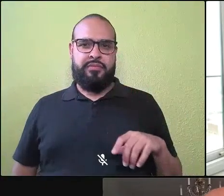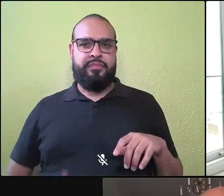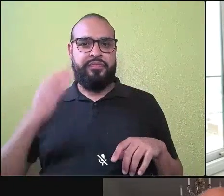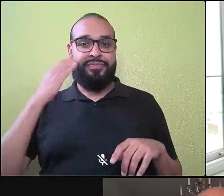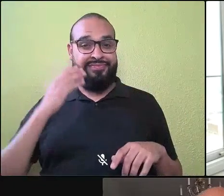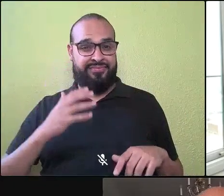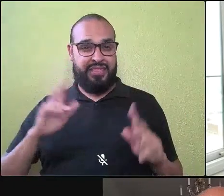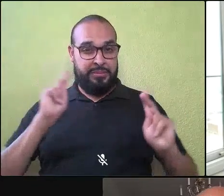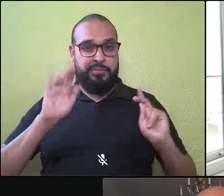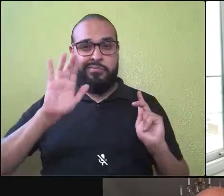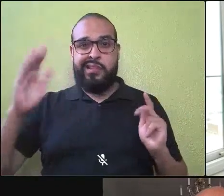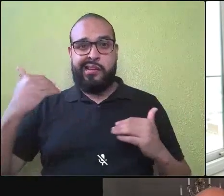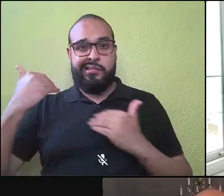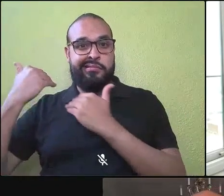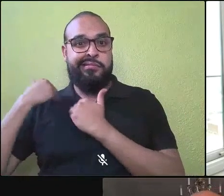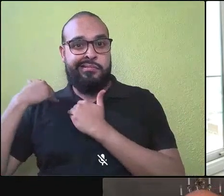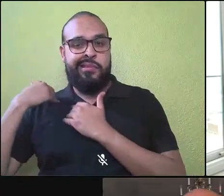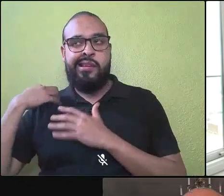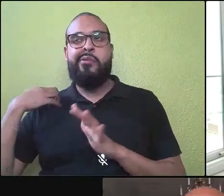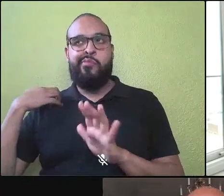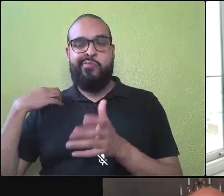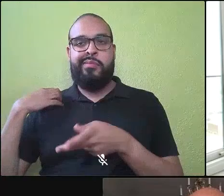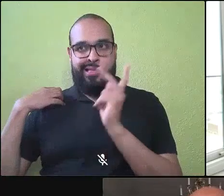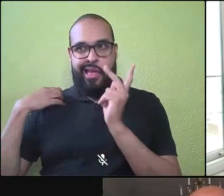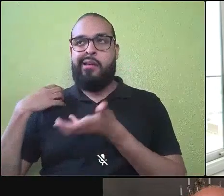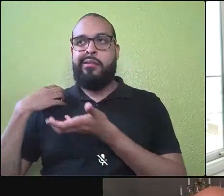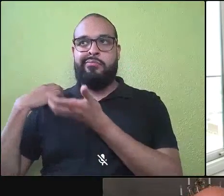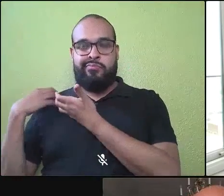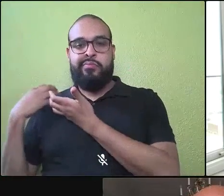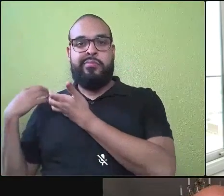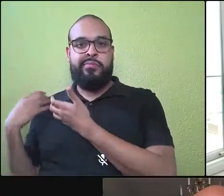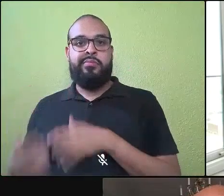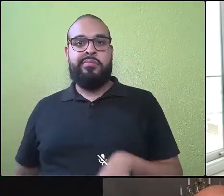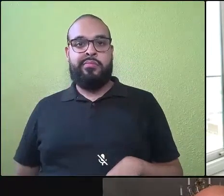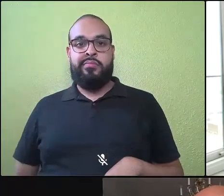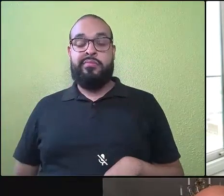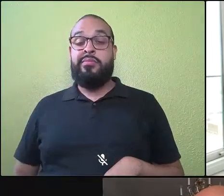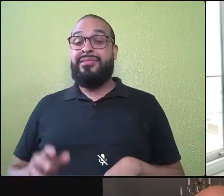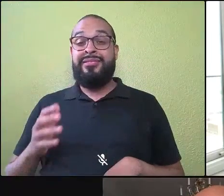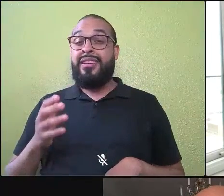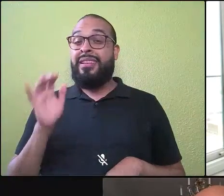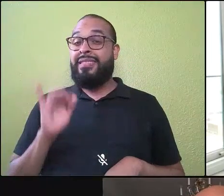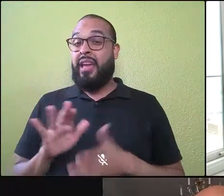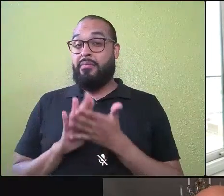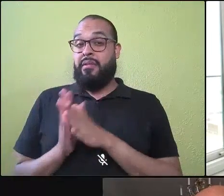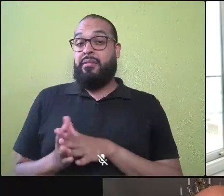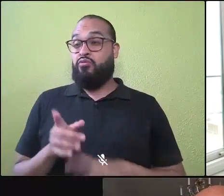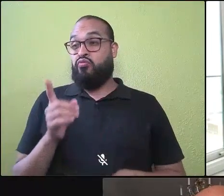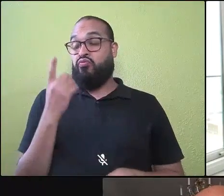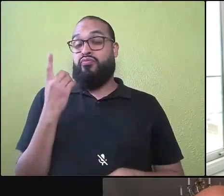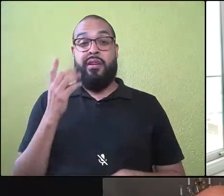burdens, not in person. I think that adds a layer that, one, I don't think many people were prepared for, and two, like sort of